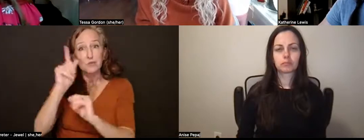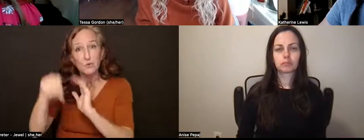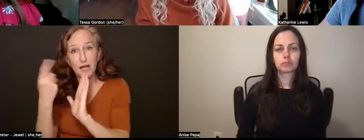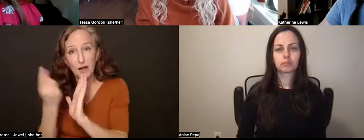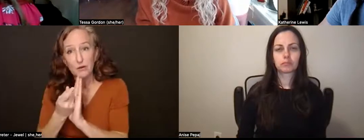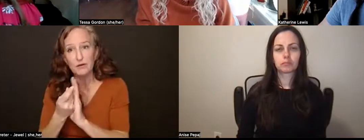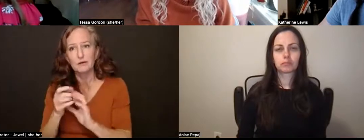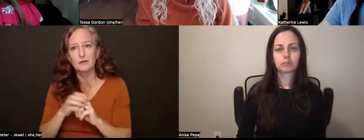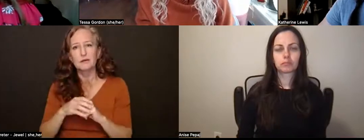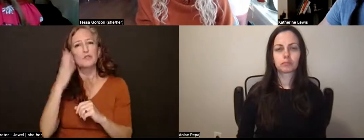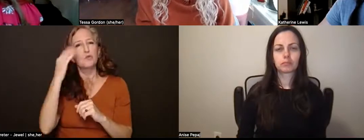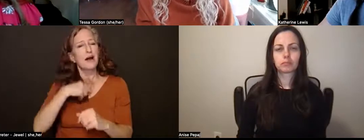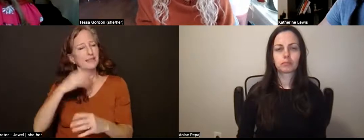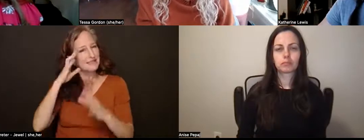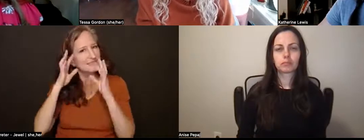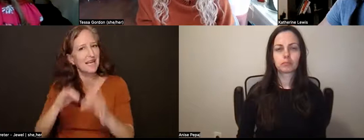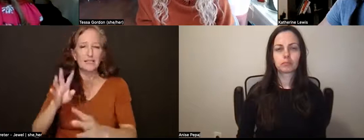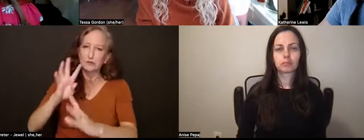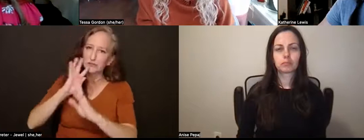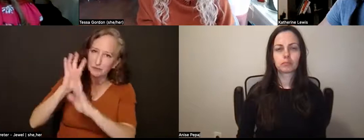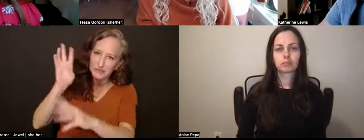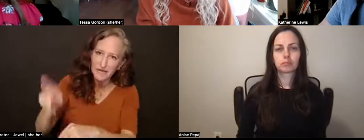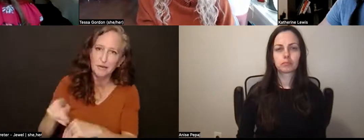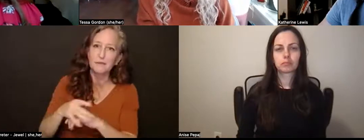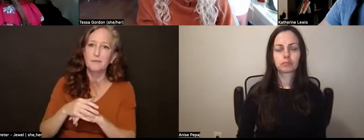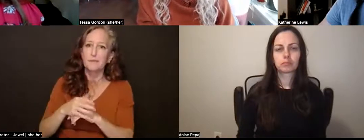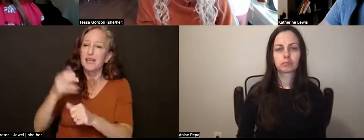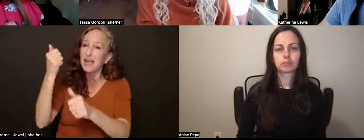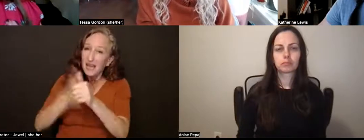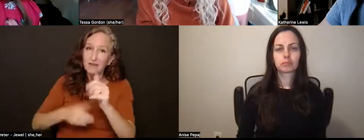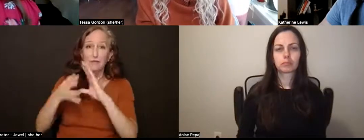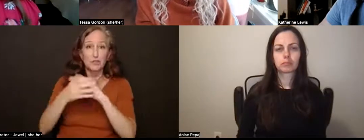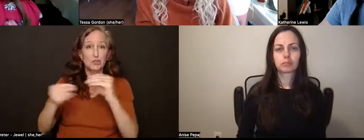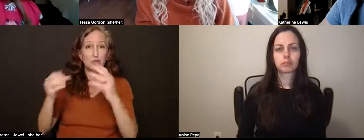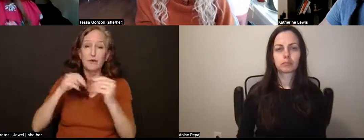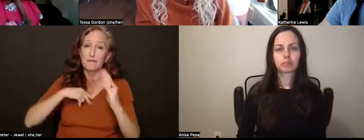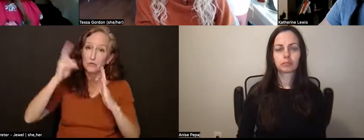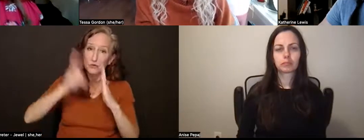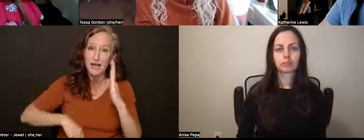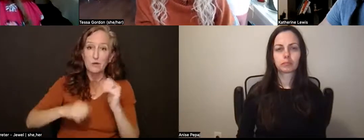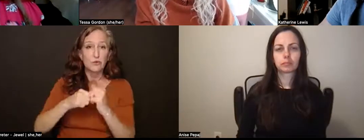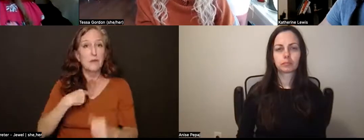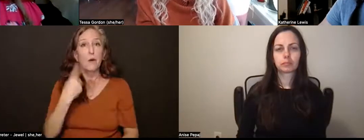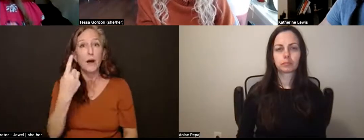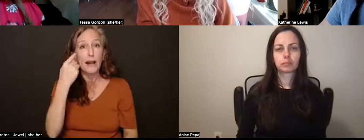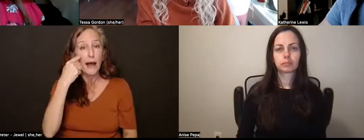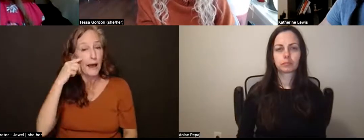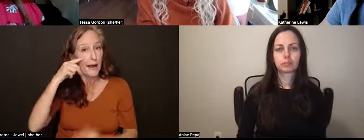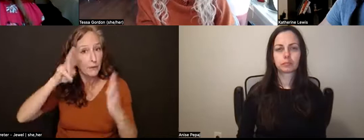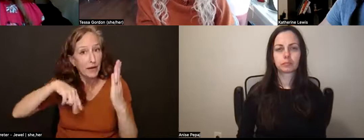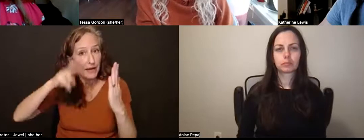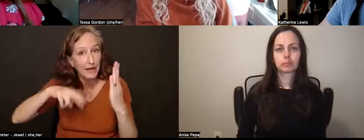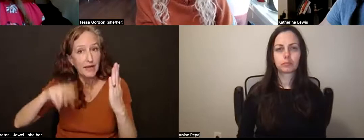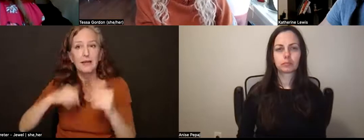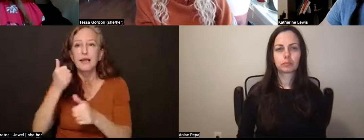reasons why I decided to speak out was because every story I read about COVID with my one good eye, every time I would